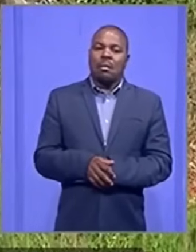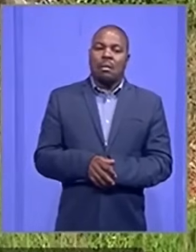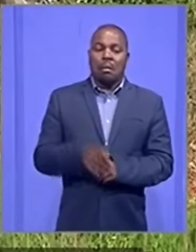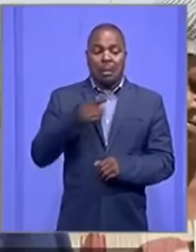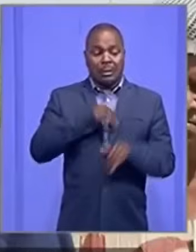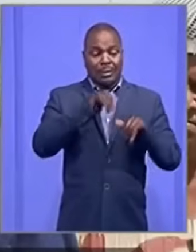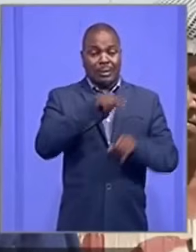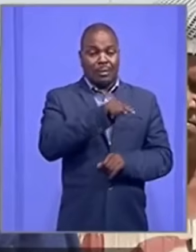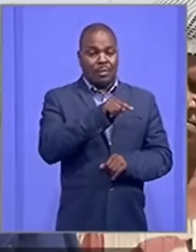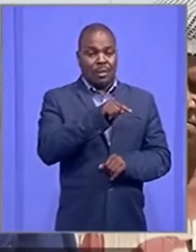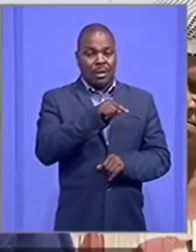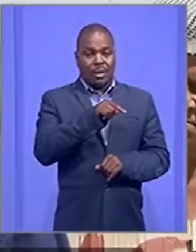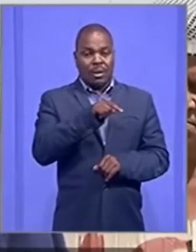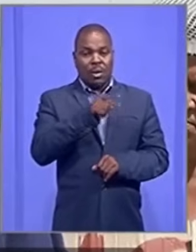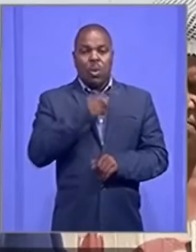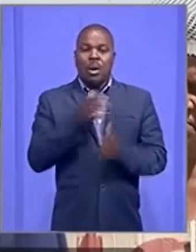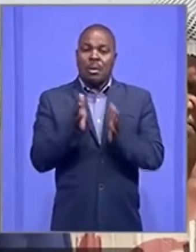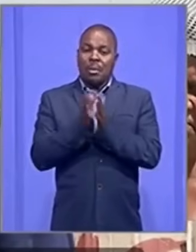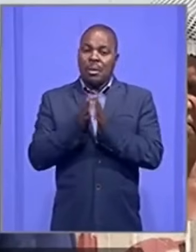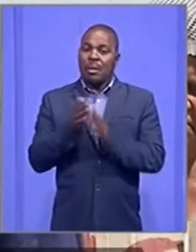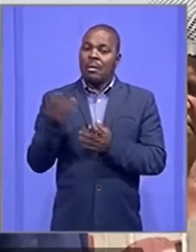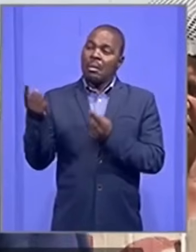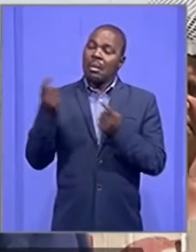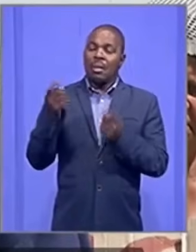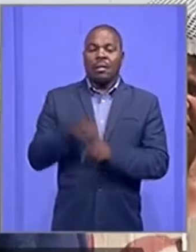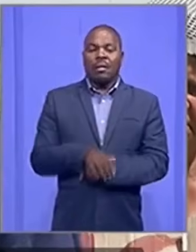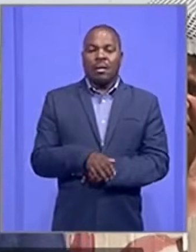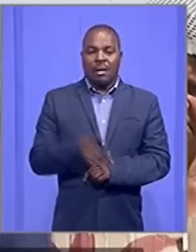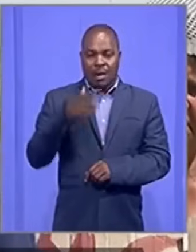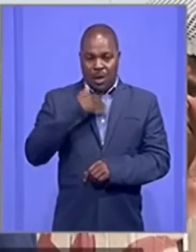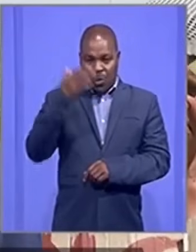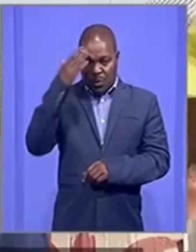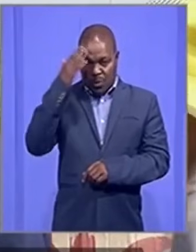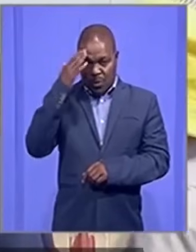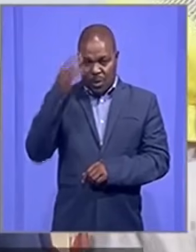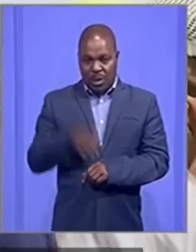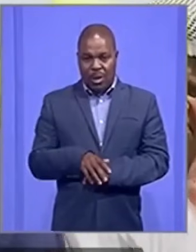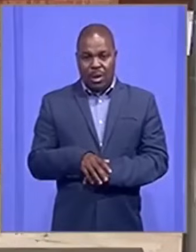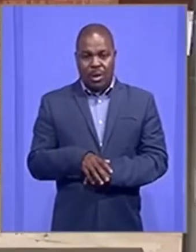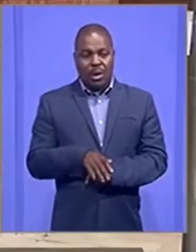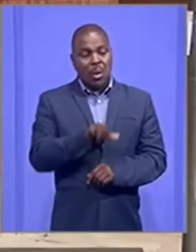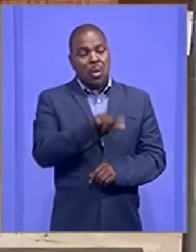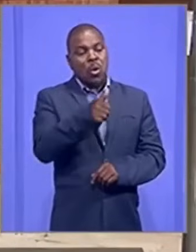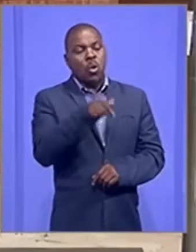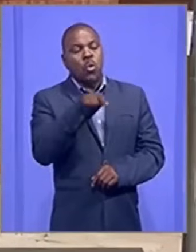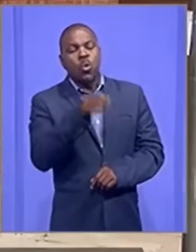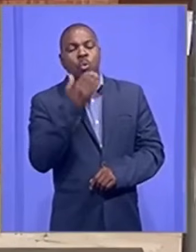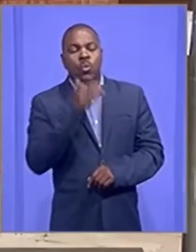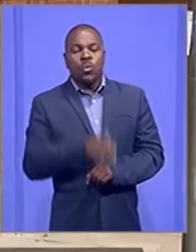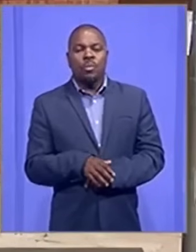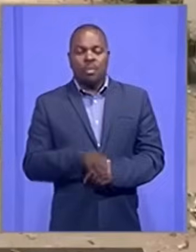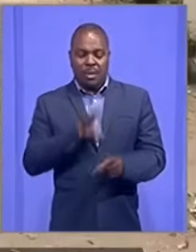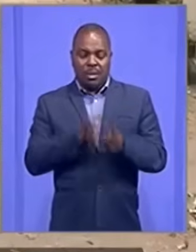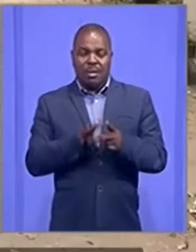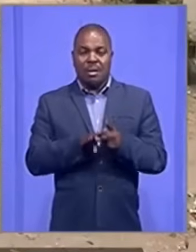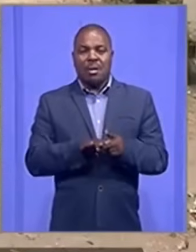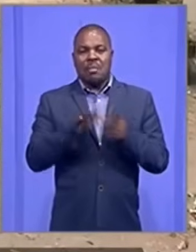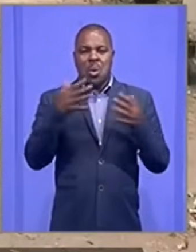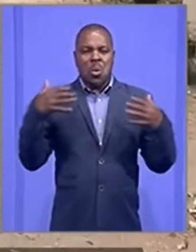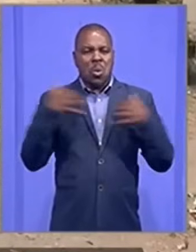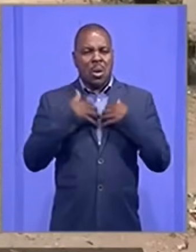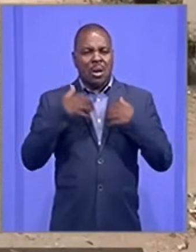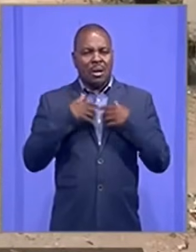stadium there, that moment we are calling them on names. I know we know which snake is what snake. Ho boetse ho hlahisitswe ngongoreho ka maemo